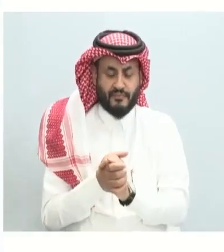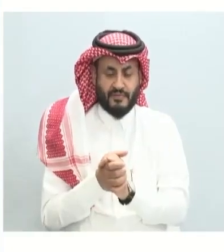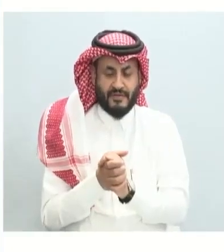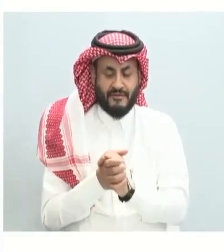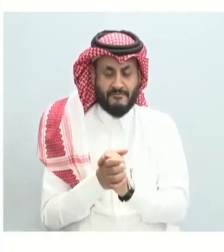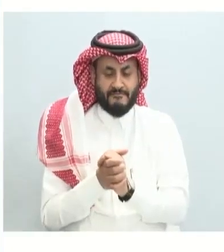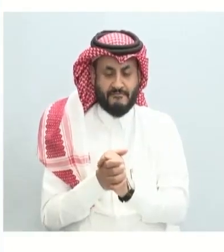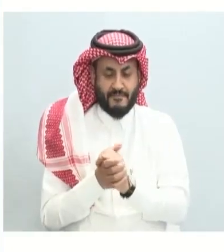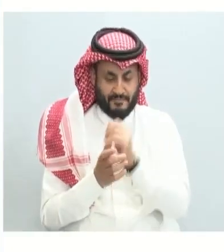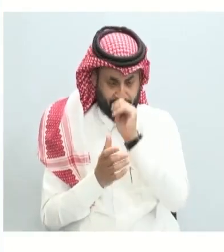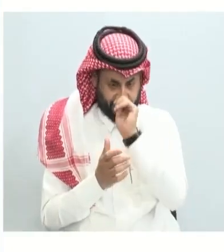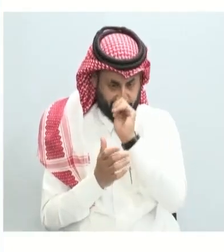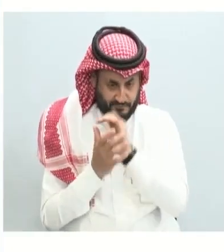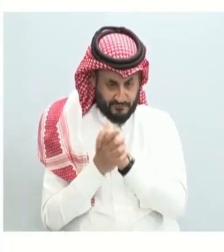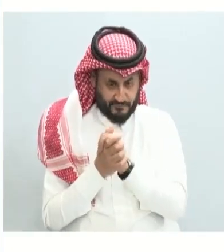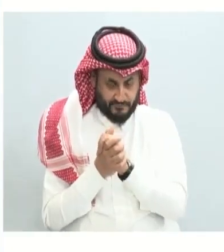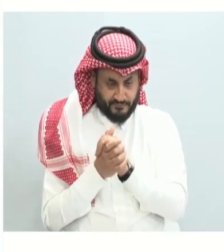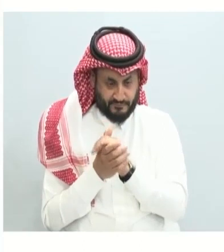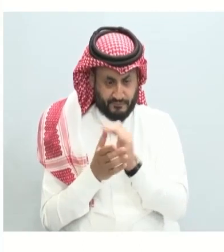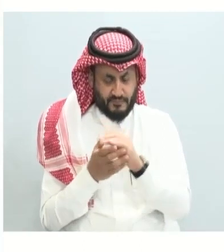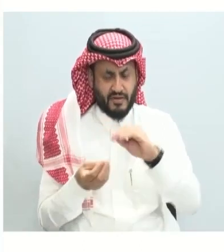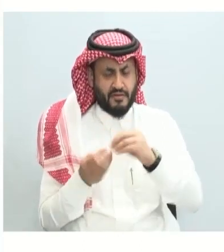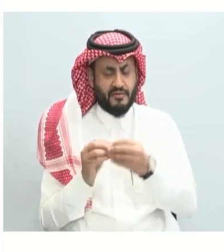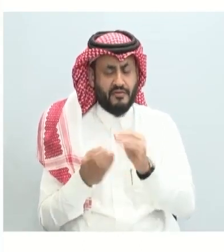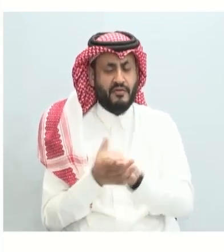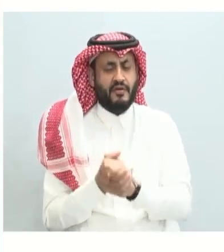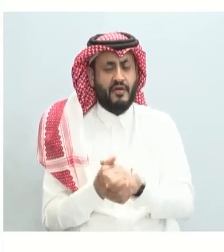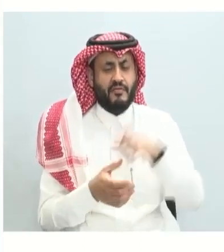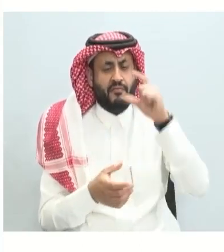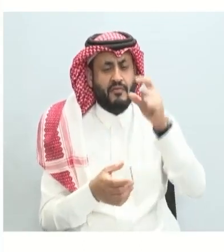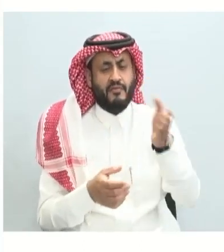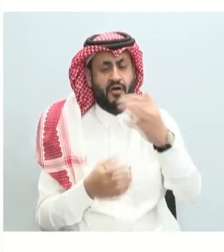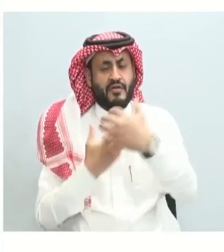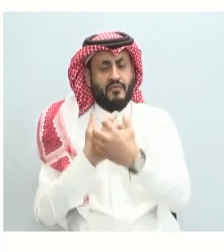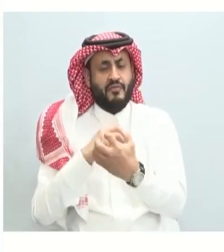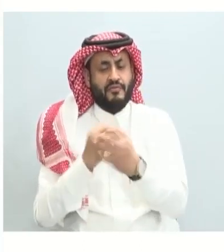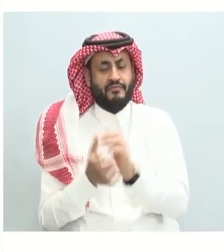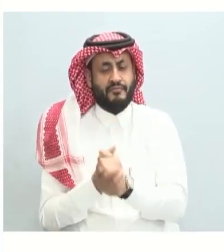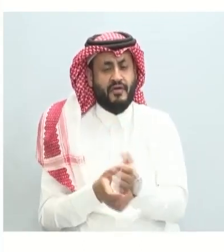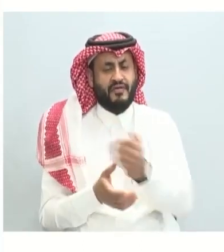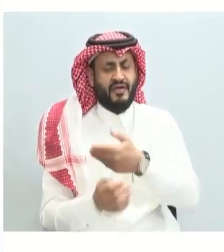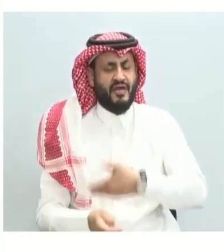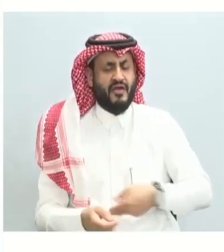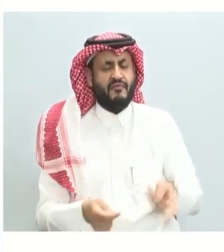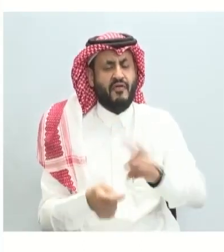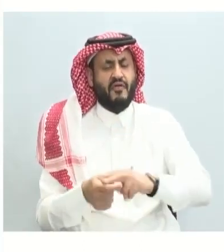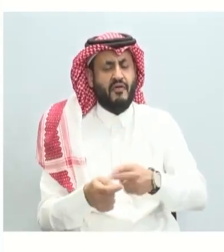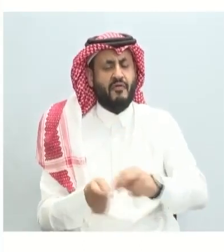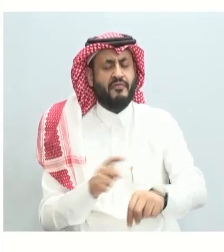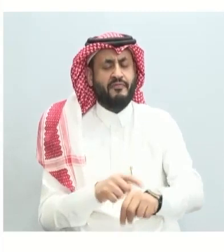answer. He is blue and orange, and he is hungry all the